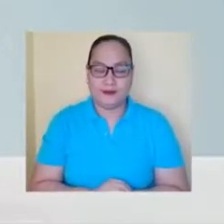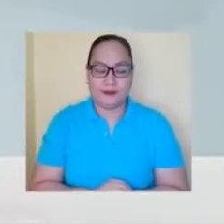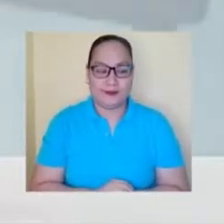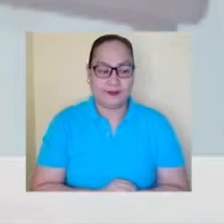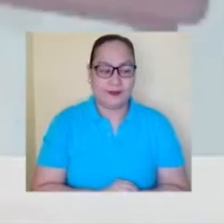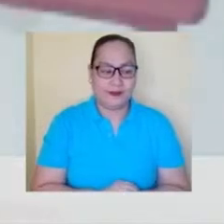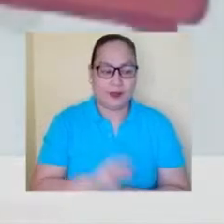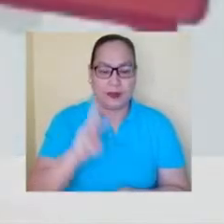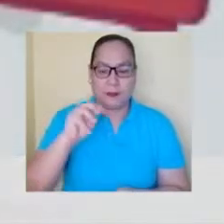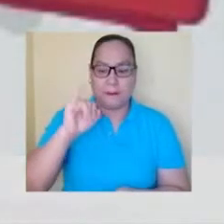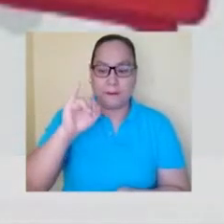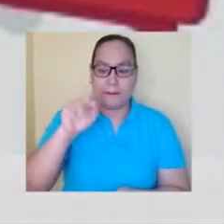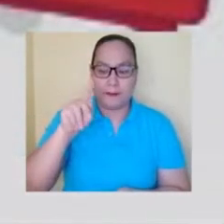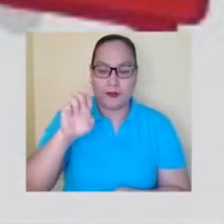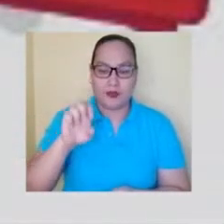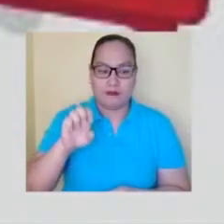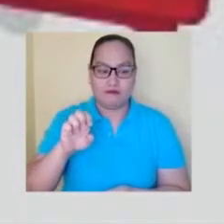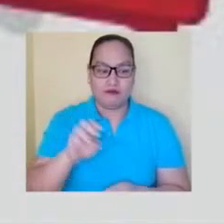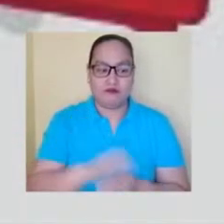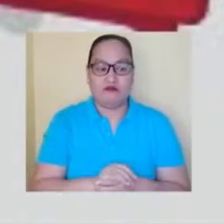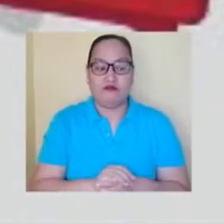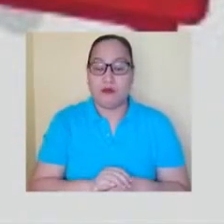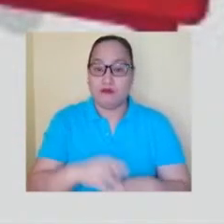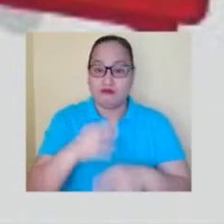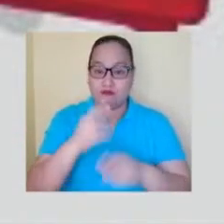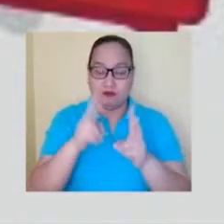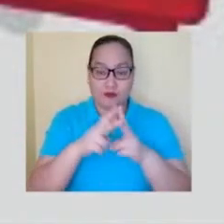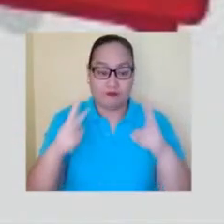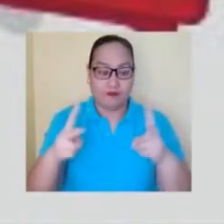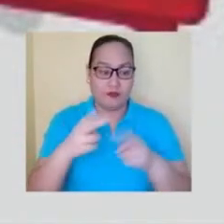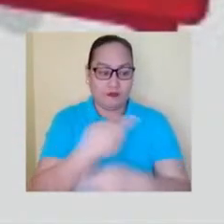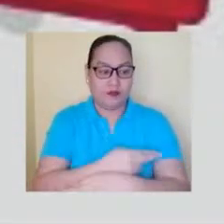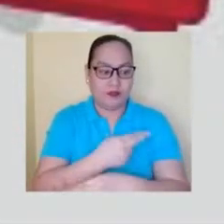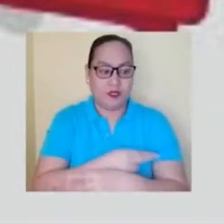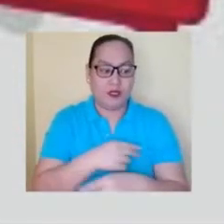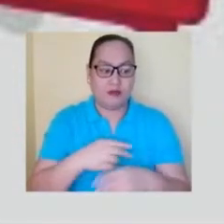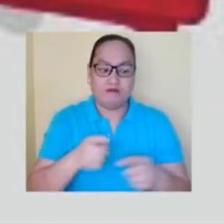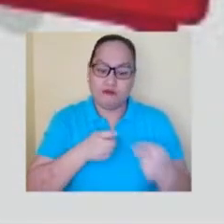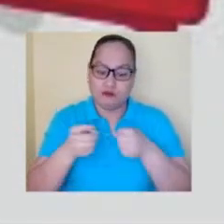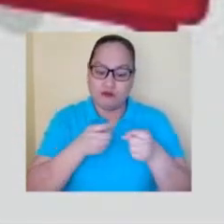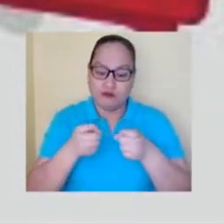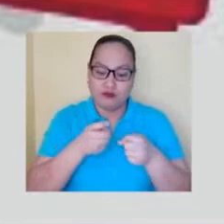Mike is very relaxed in controlling the bleeding on her classmate's finger.